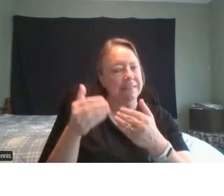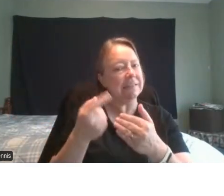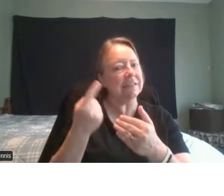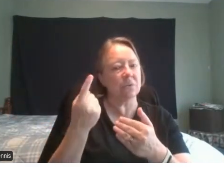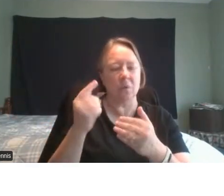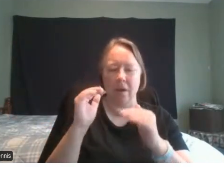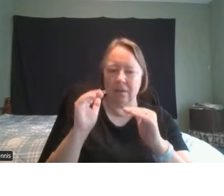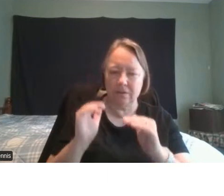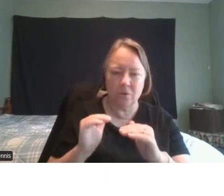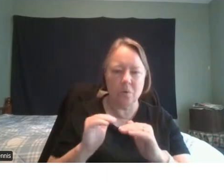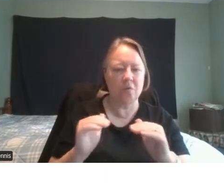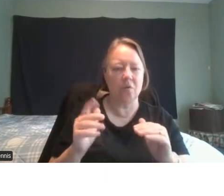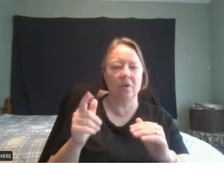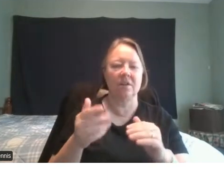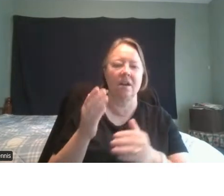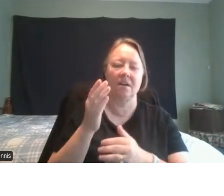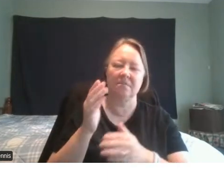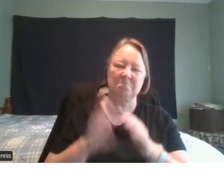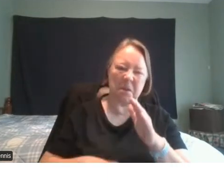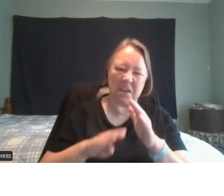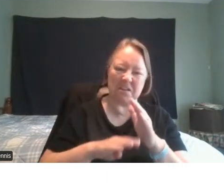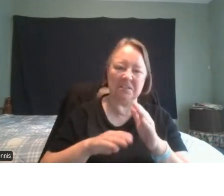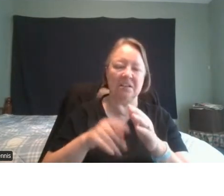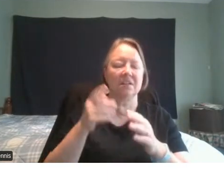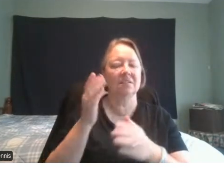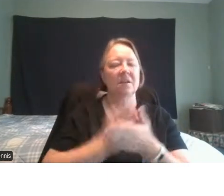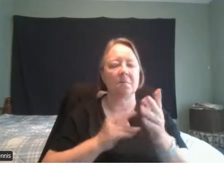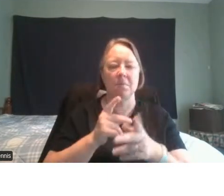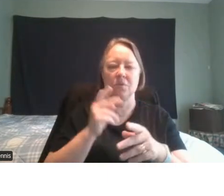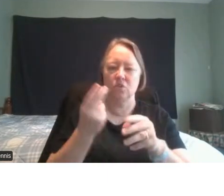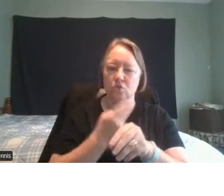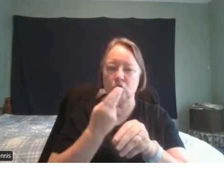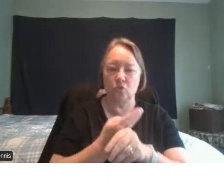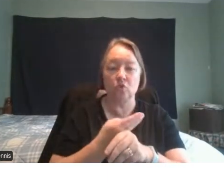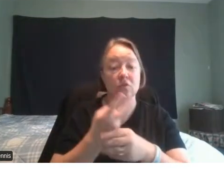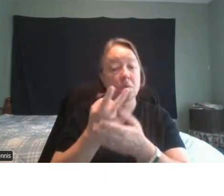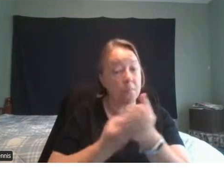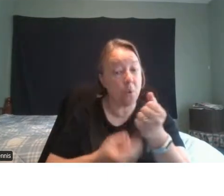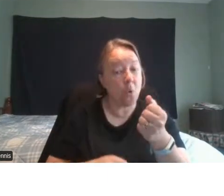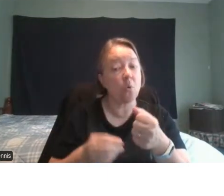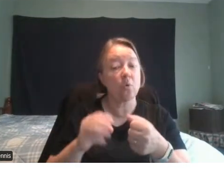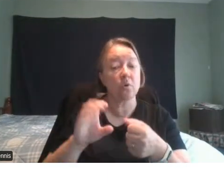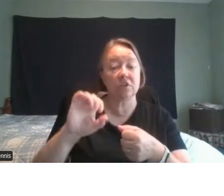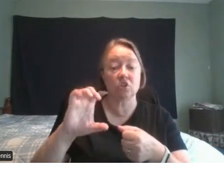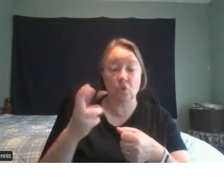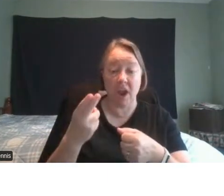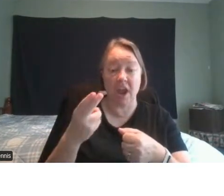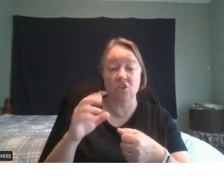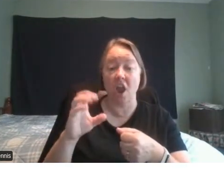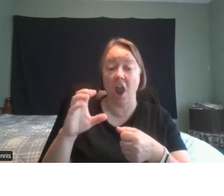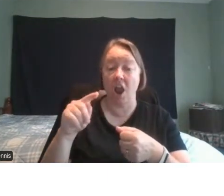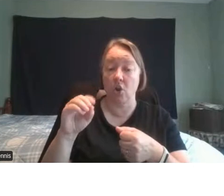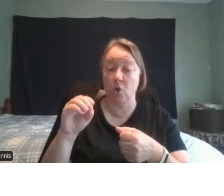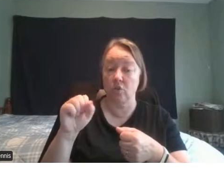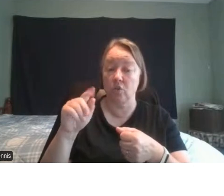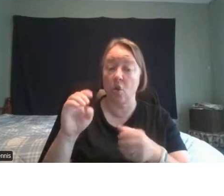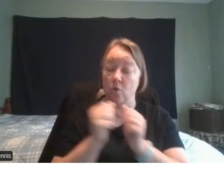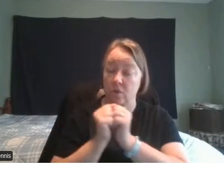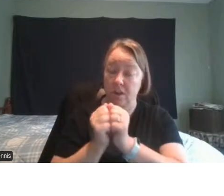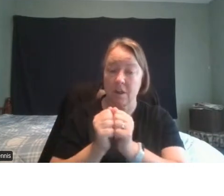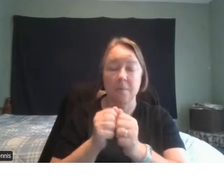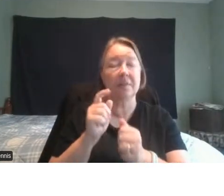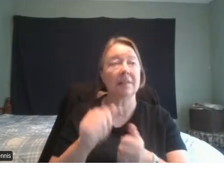also, some people use them together, but I would say that's one way, that